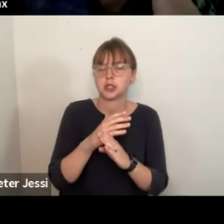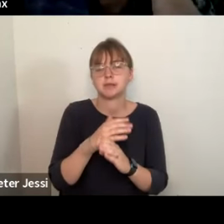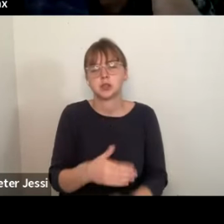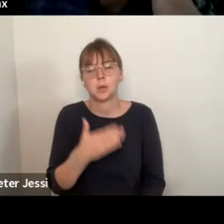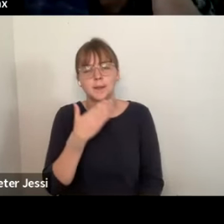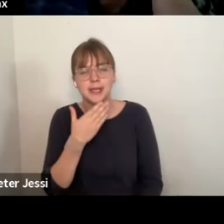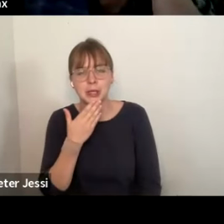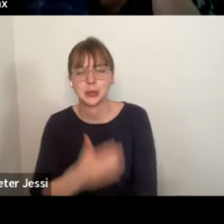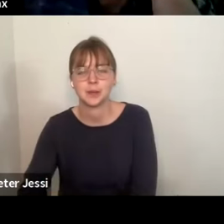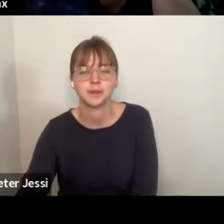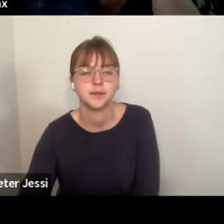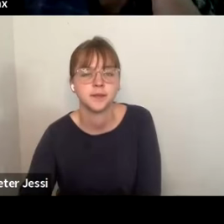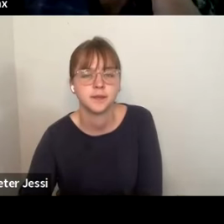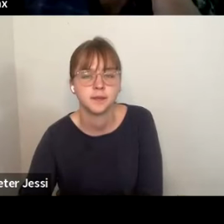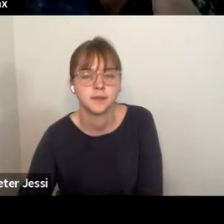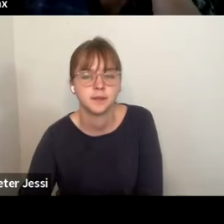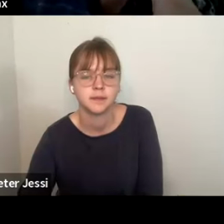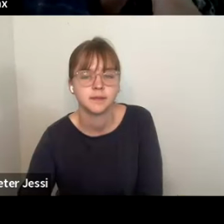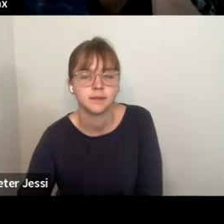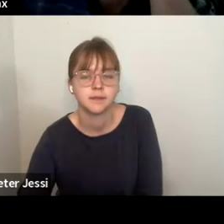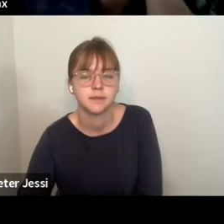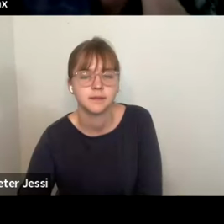that, any